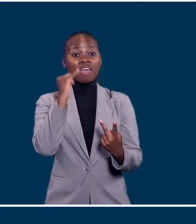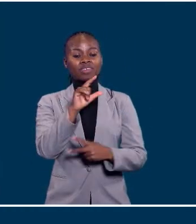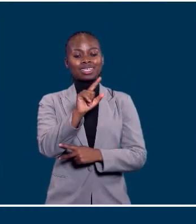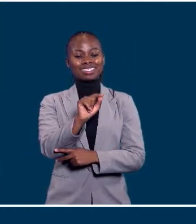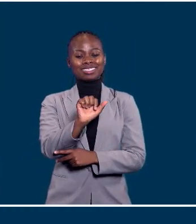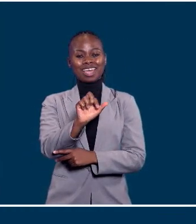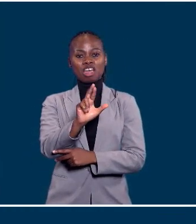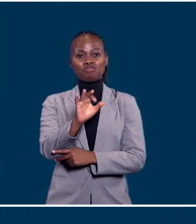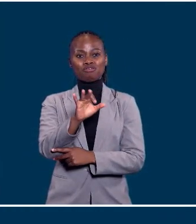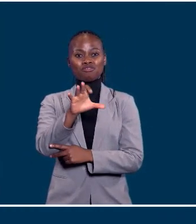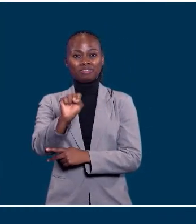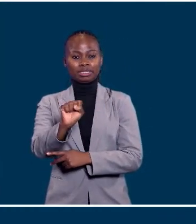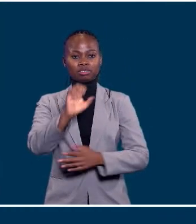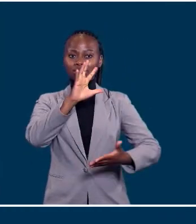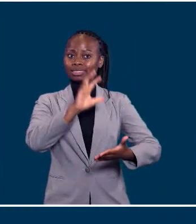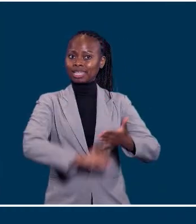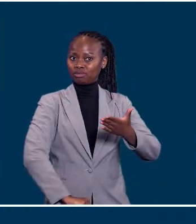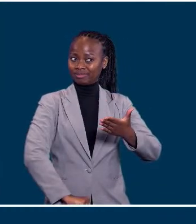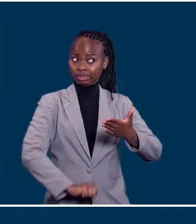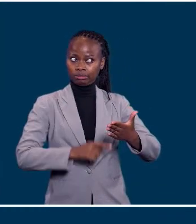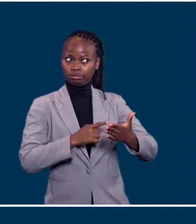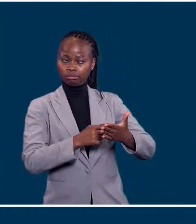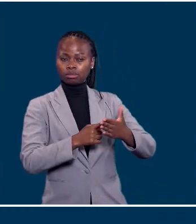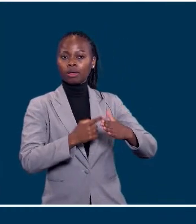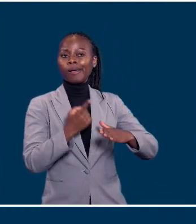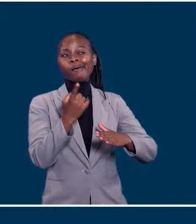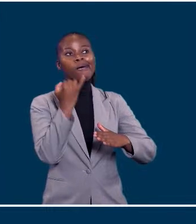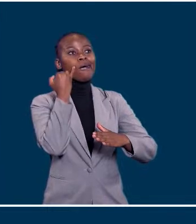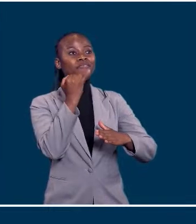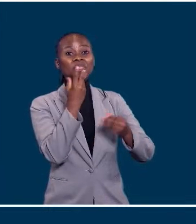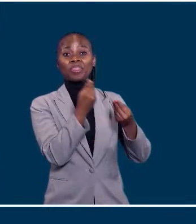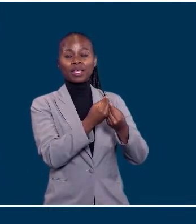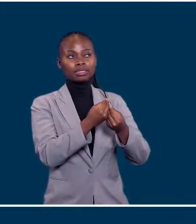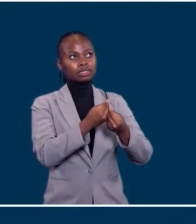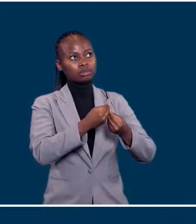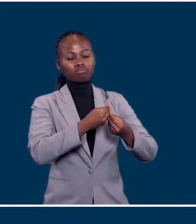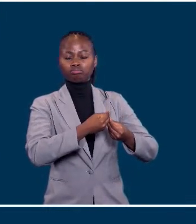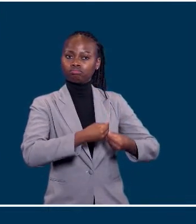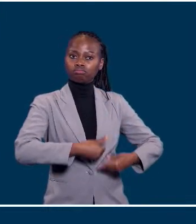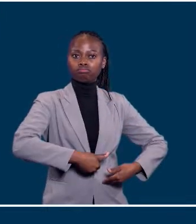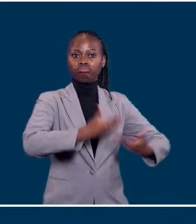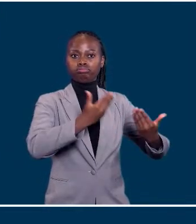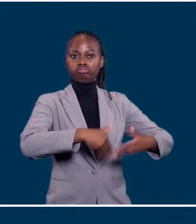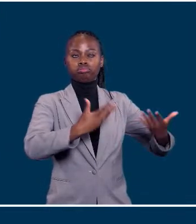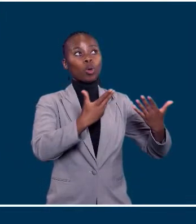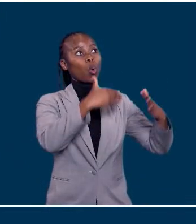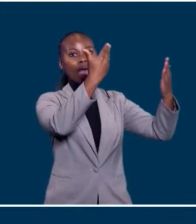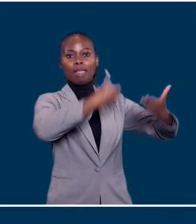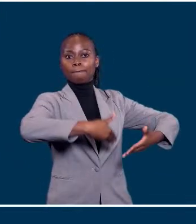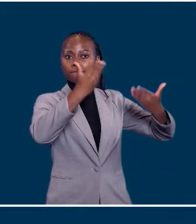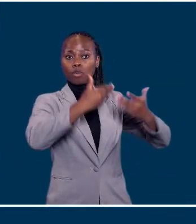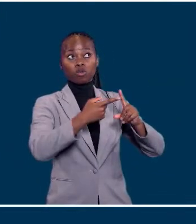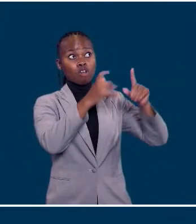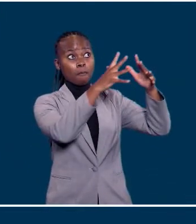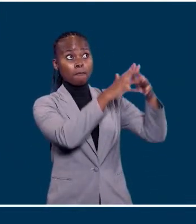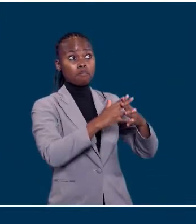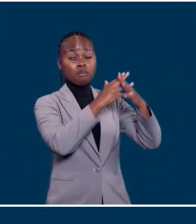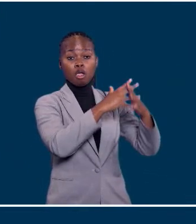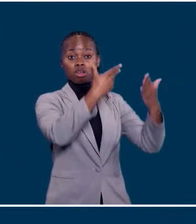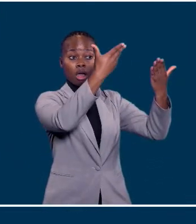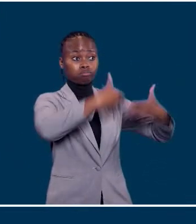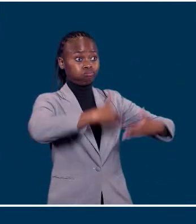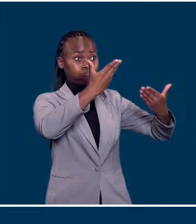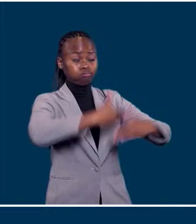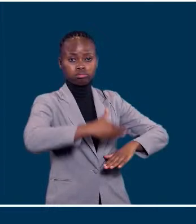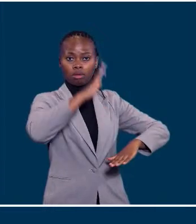scenario, 10 percentage points on all imports to the US, and that's the blue line, and you get a stronger pickup